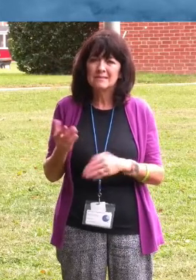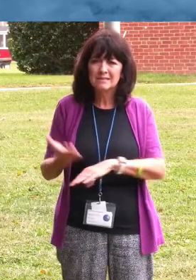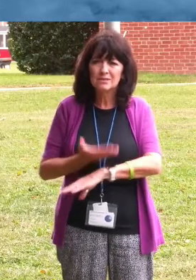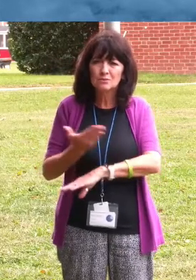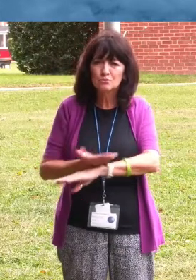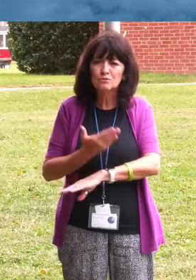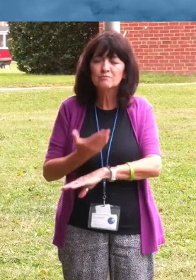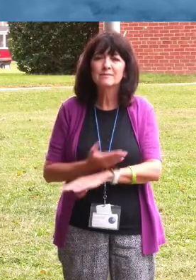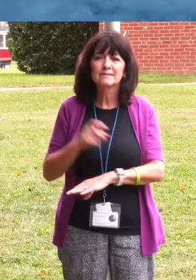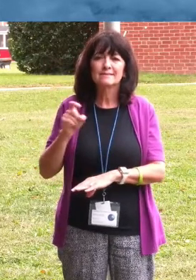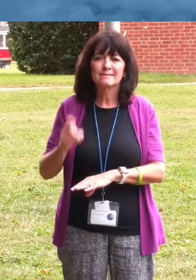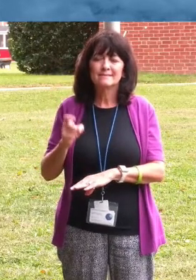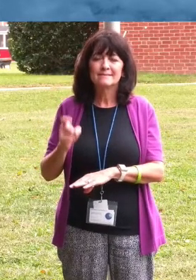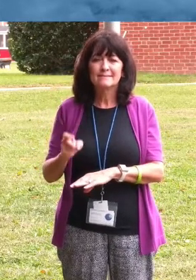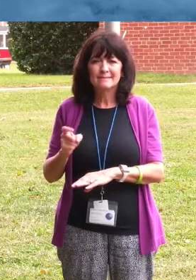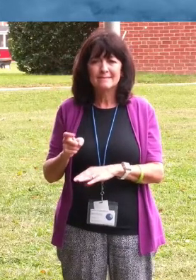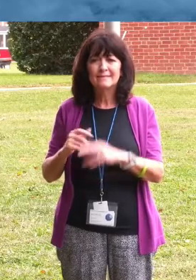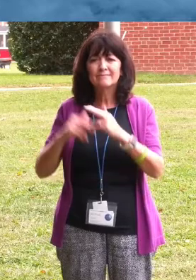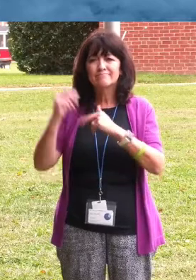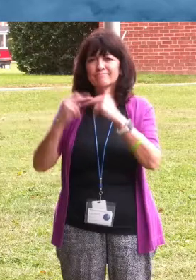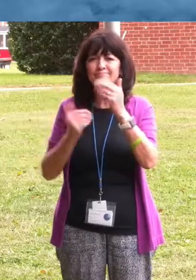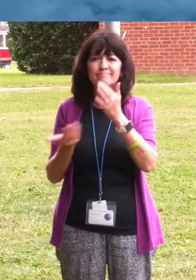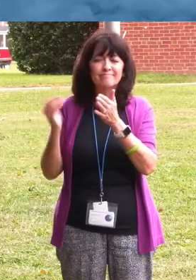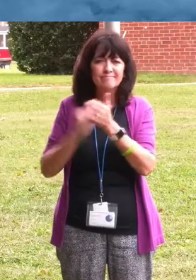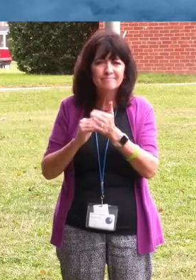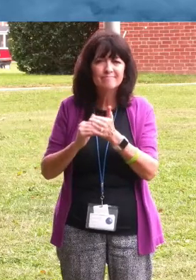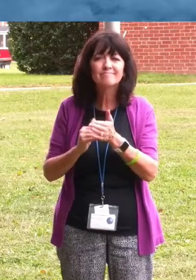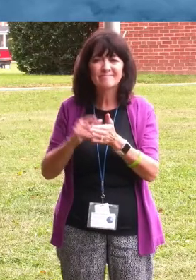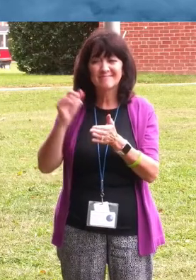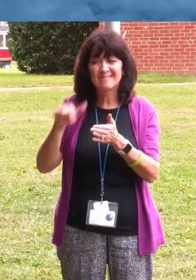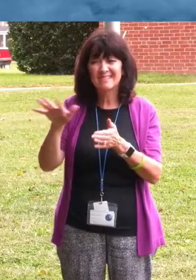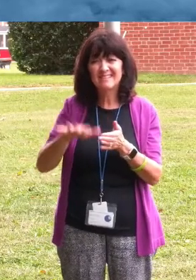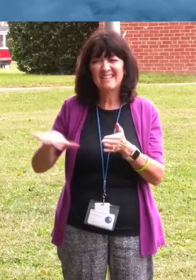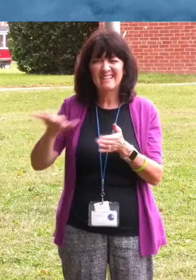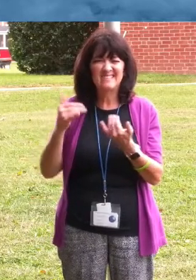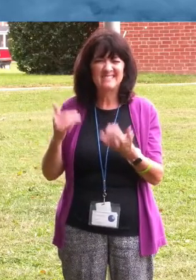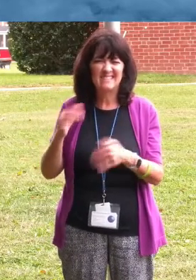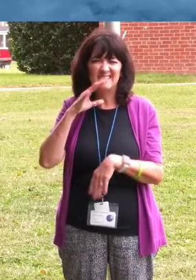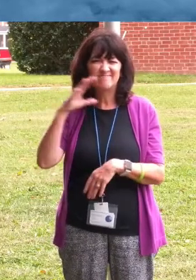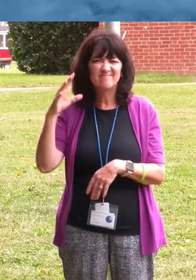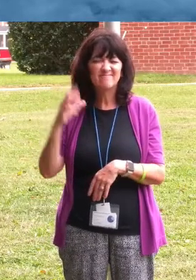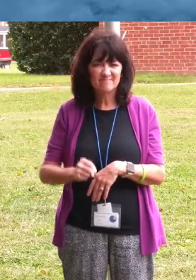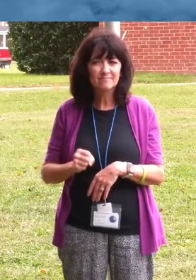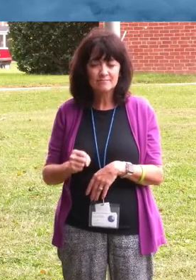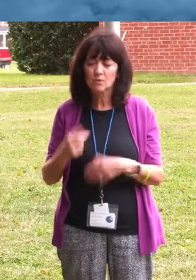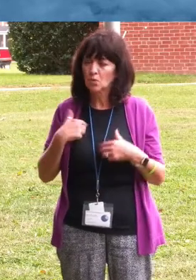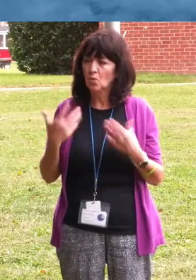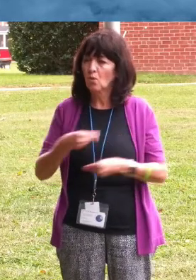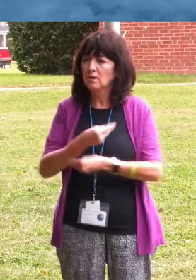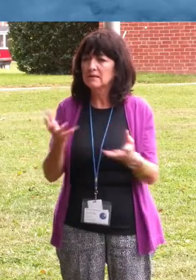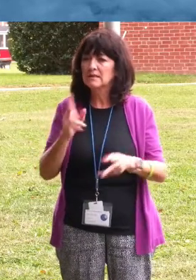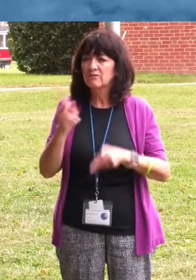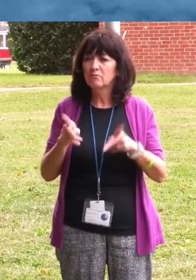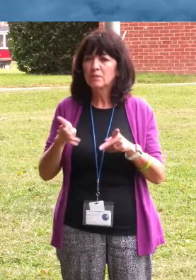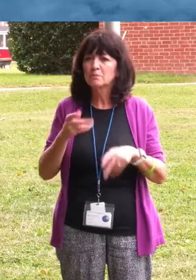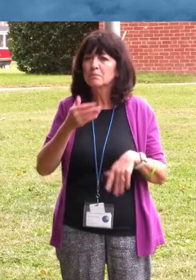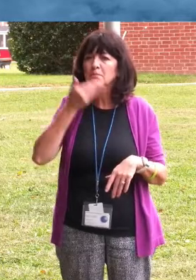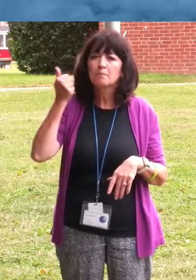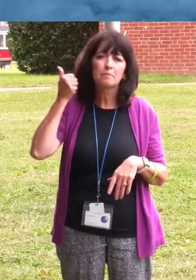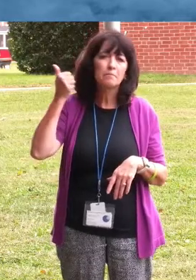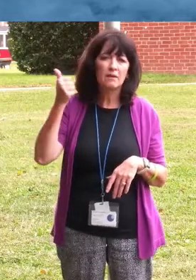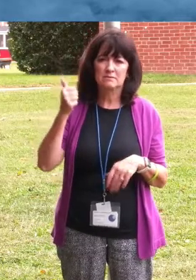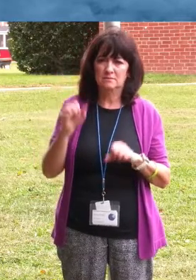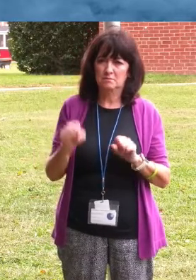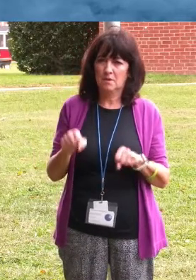be state-of-the-art and positioned to give all residents the best possible care. I want to thank everyone who made this investment in